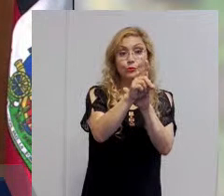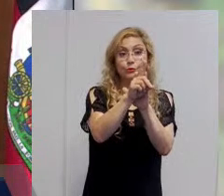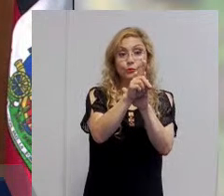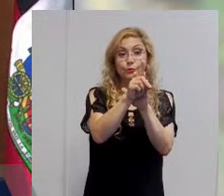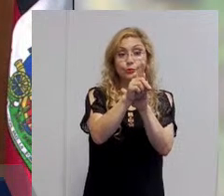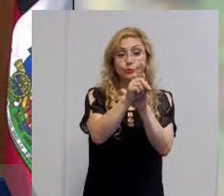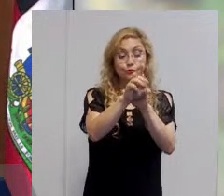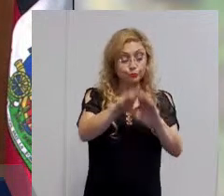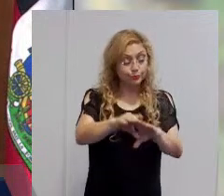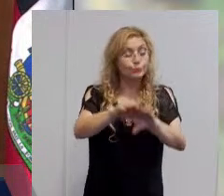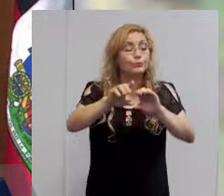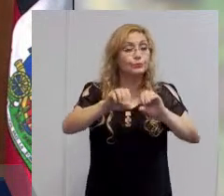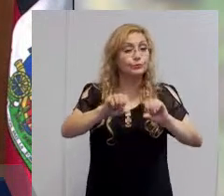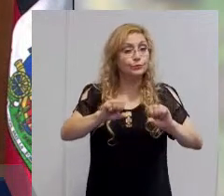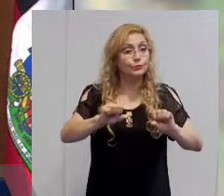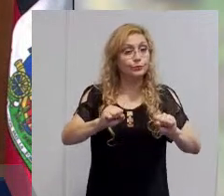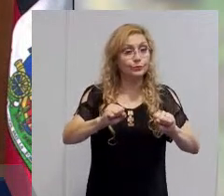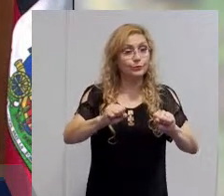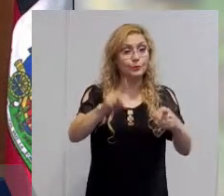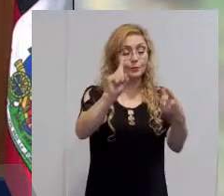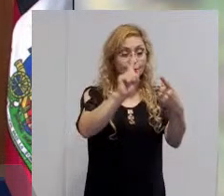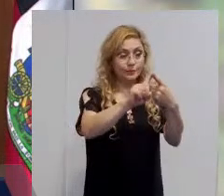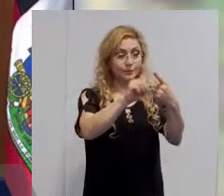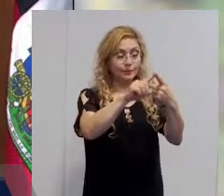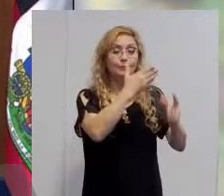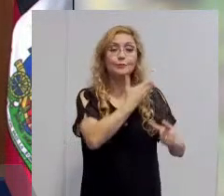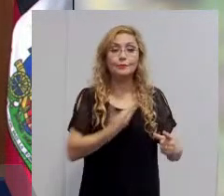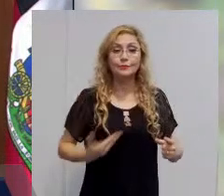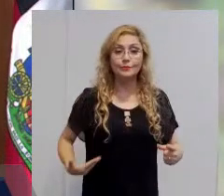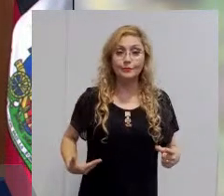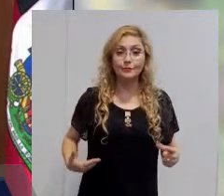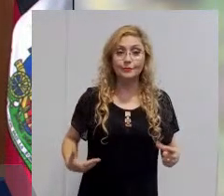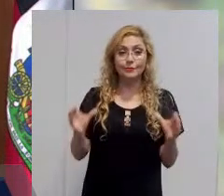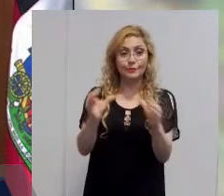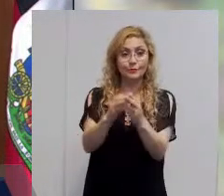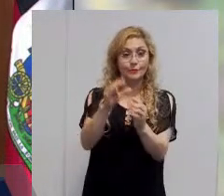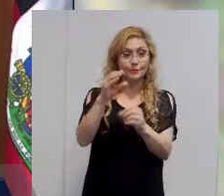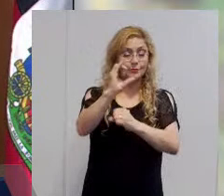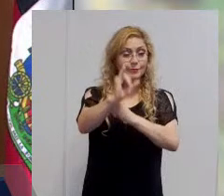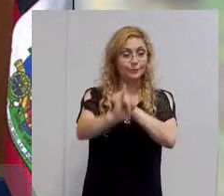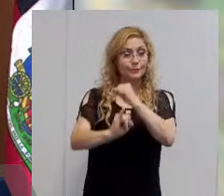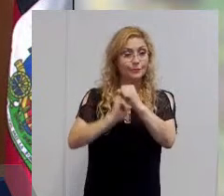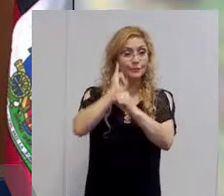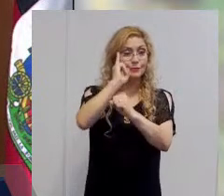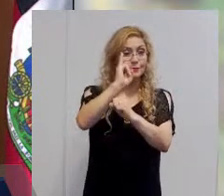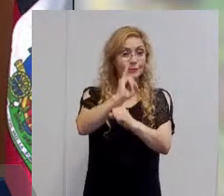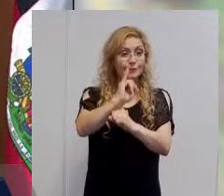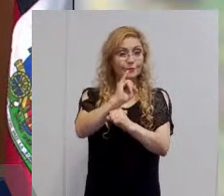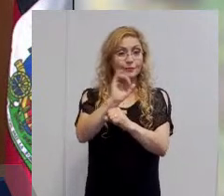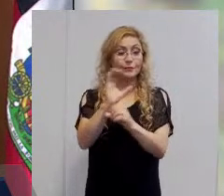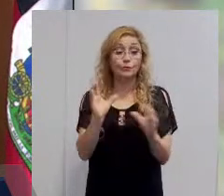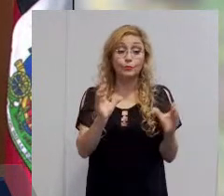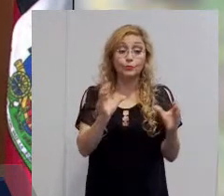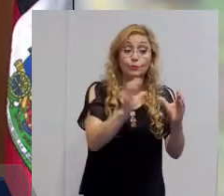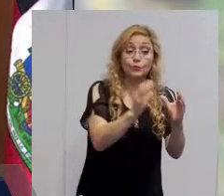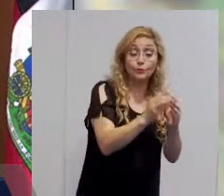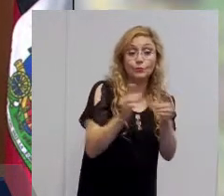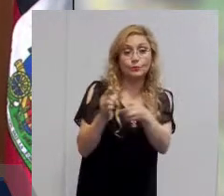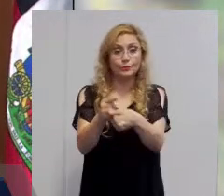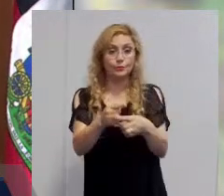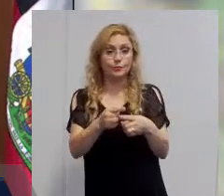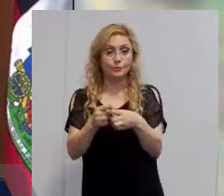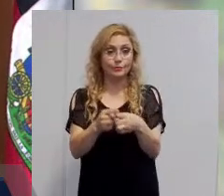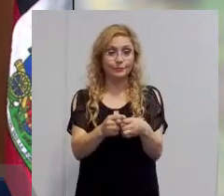quantity, and quality. This has been part of a commitment by the government and the participation of the government,